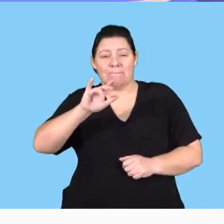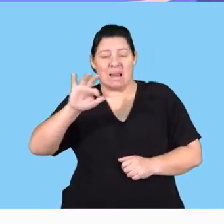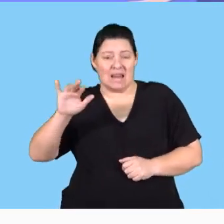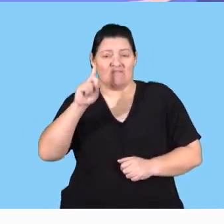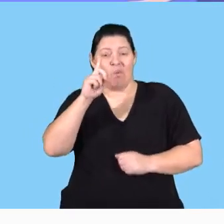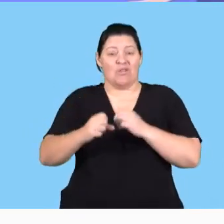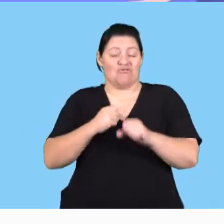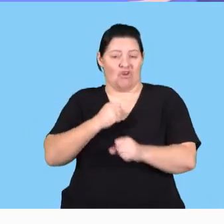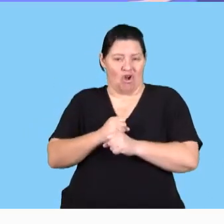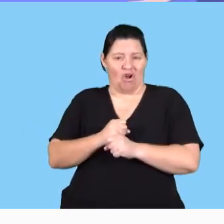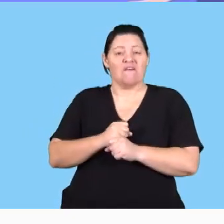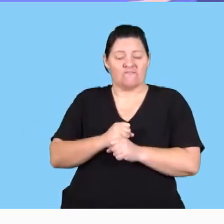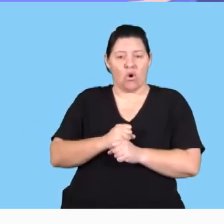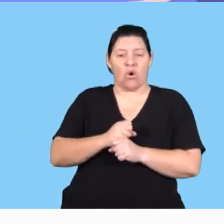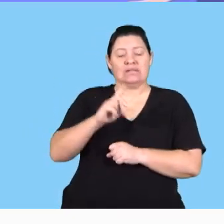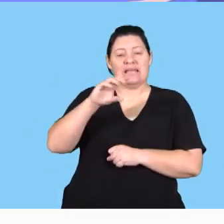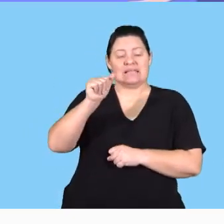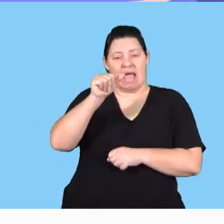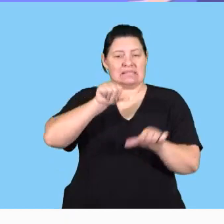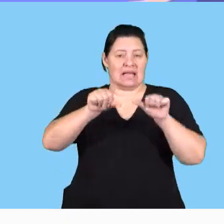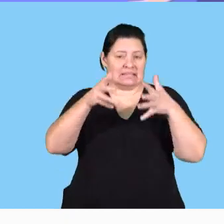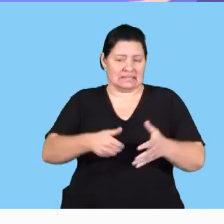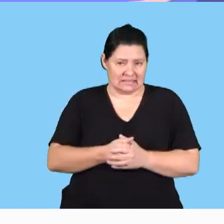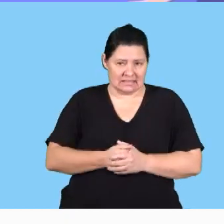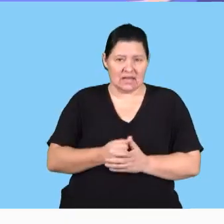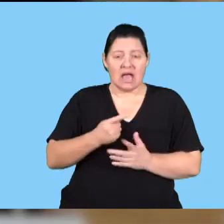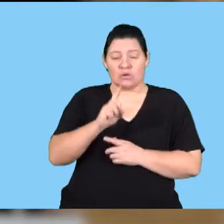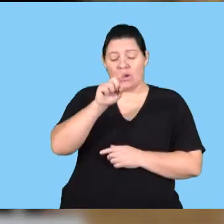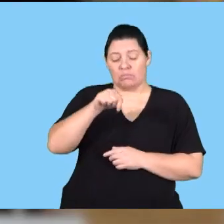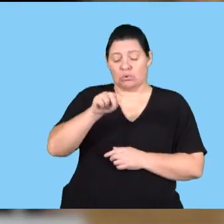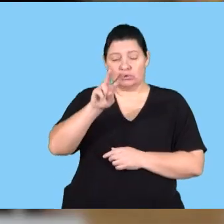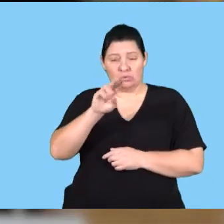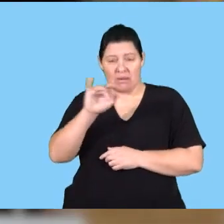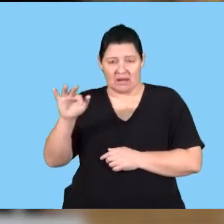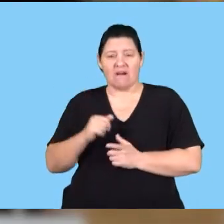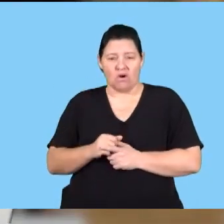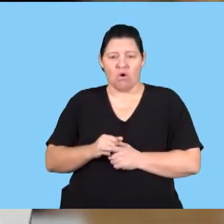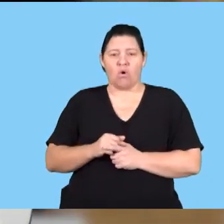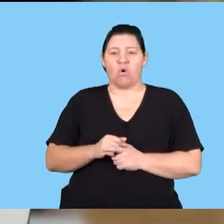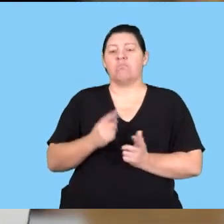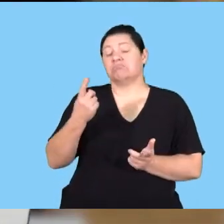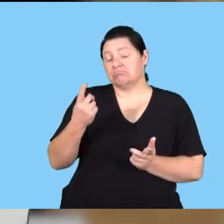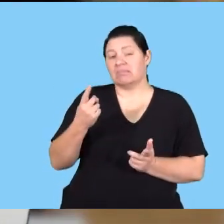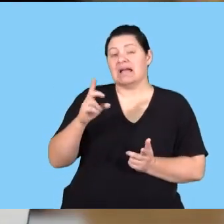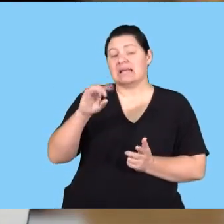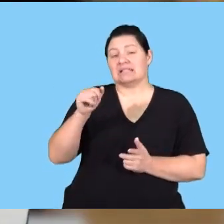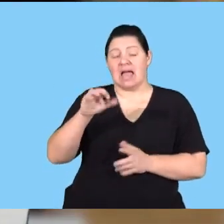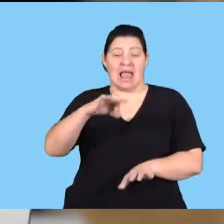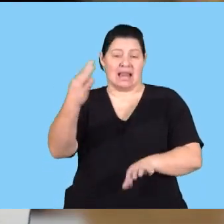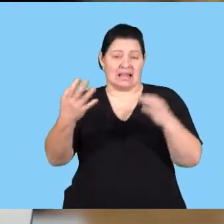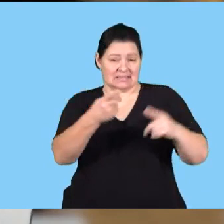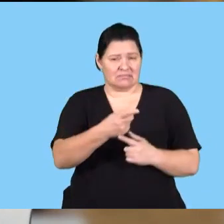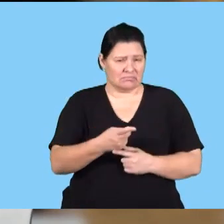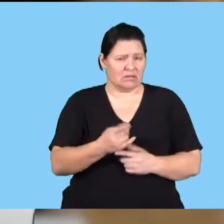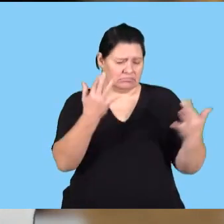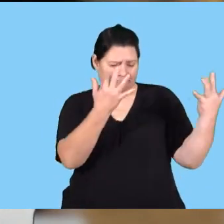per annum for the data scientist and about 1.2 million per annum for a data analyst. Now, that is something